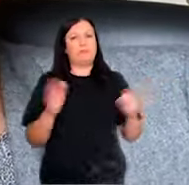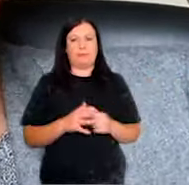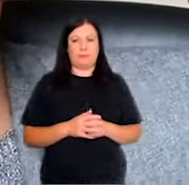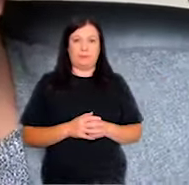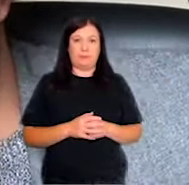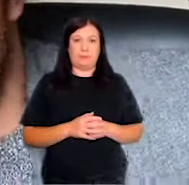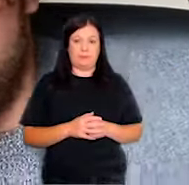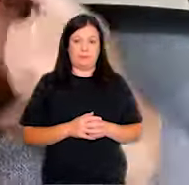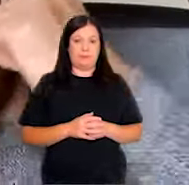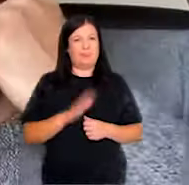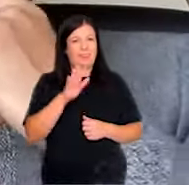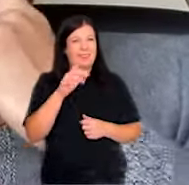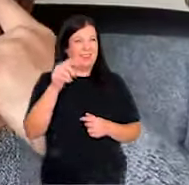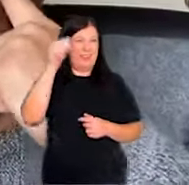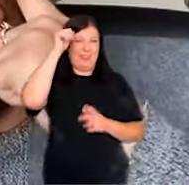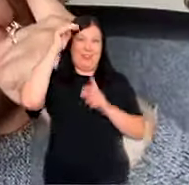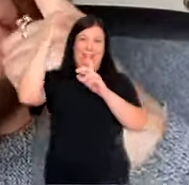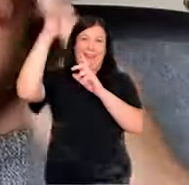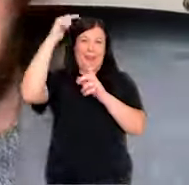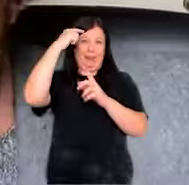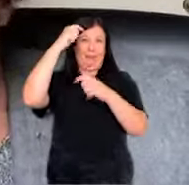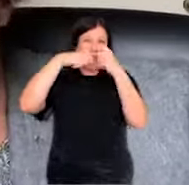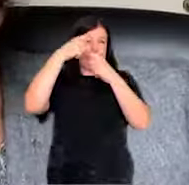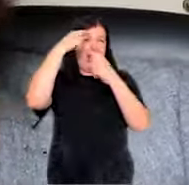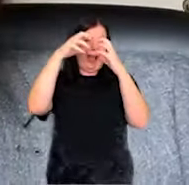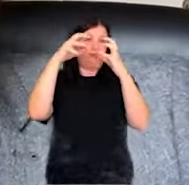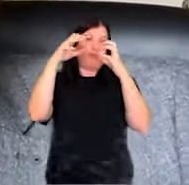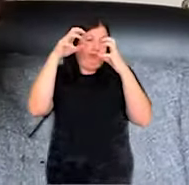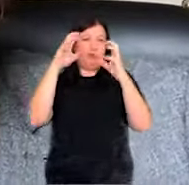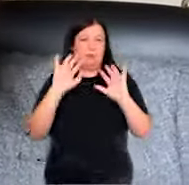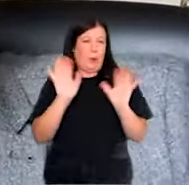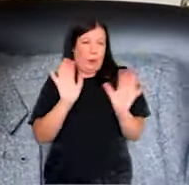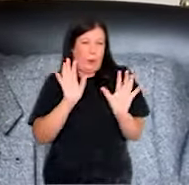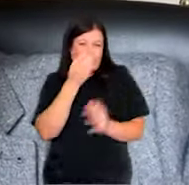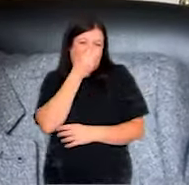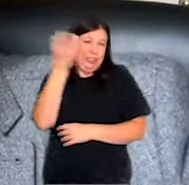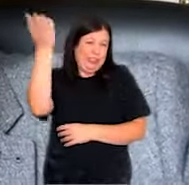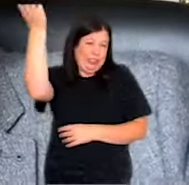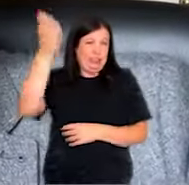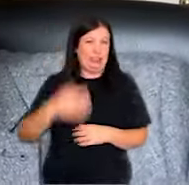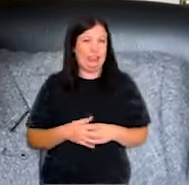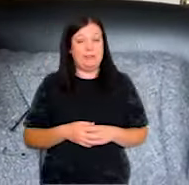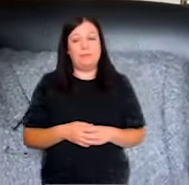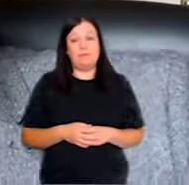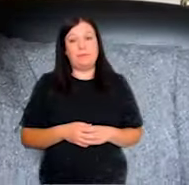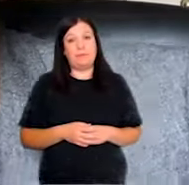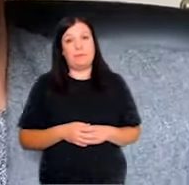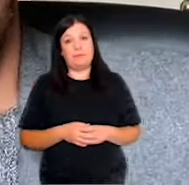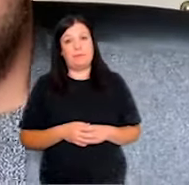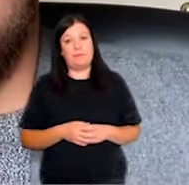No. All this frying your brain stuff is just nonsense, isn't it?